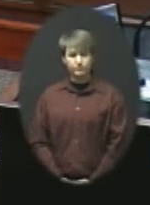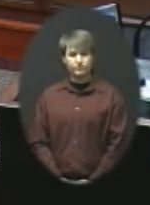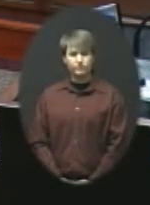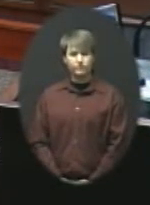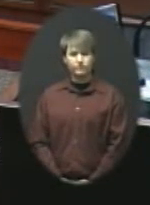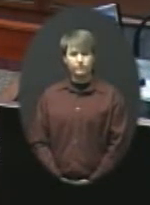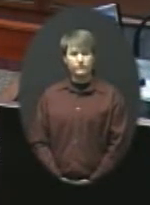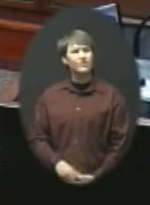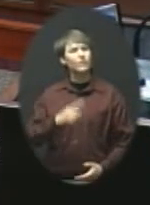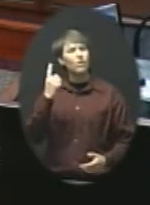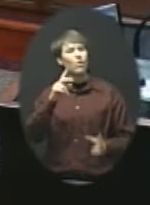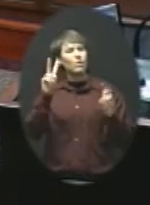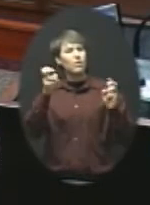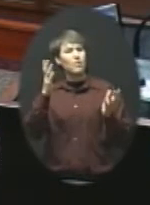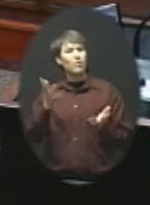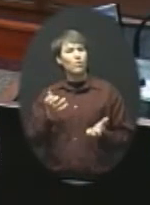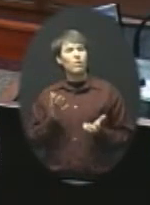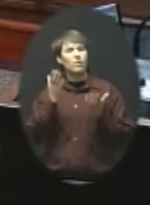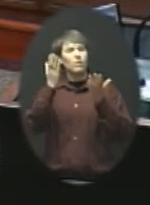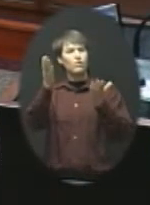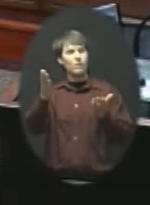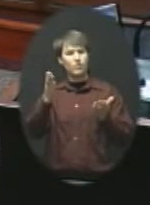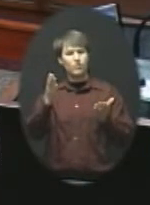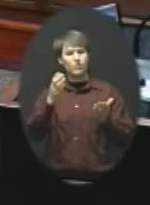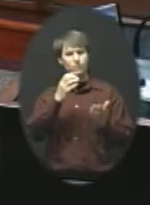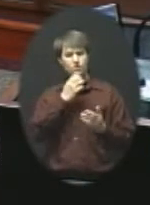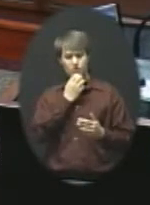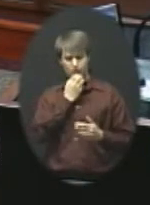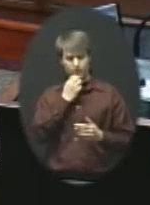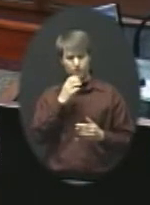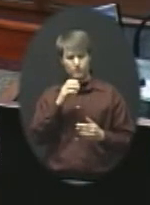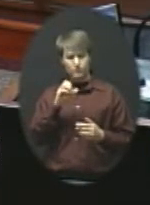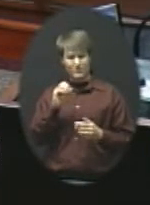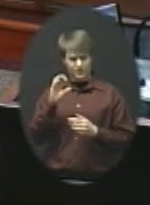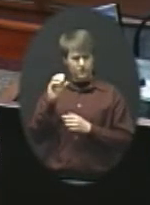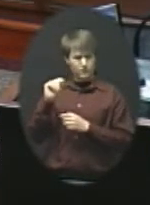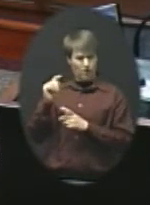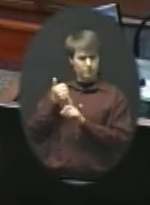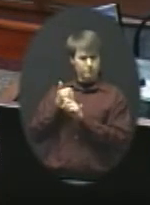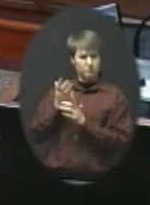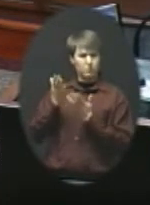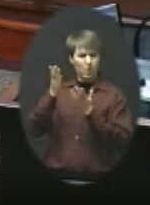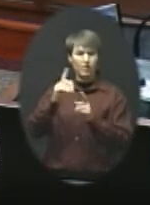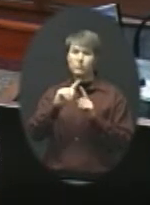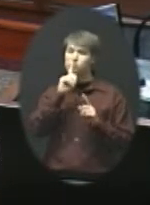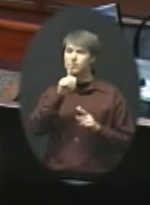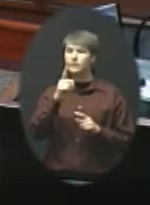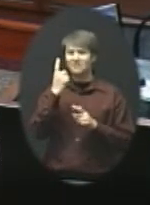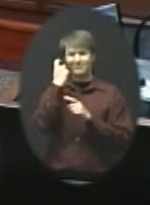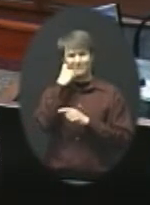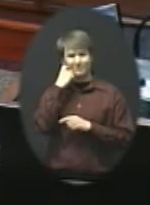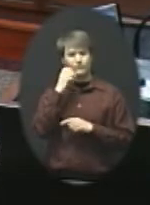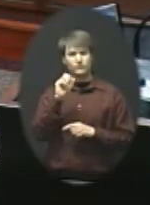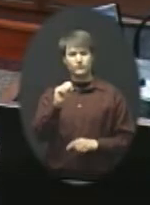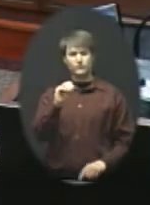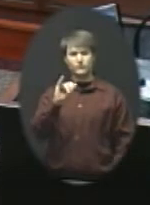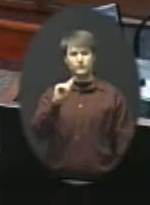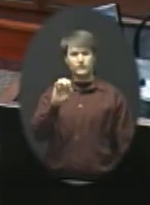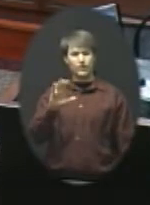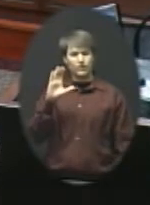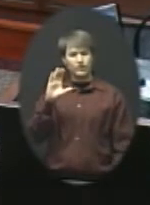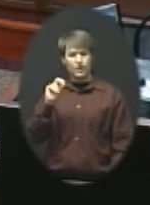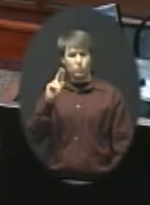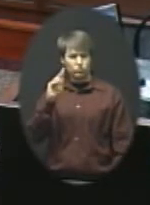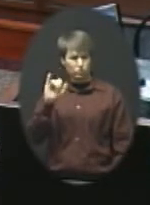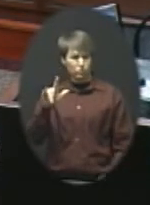The only topic that I was going to bring up, Scott brought it up. I was actually just at a site council meeting, and